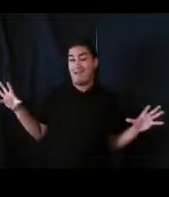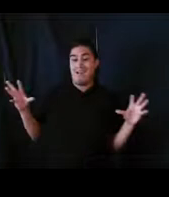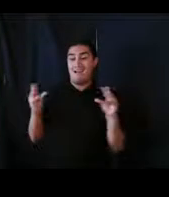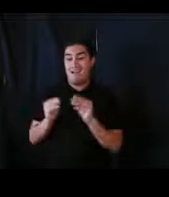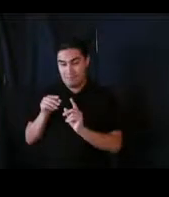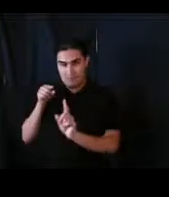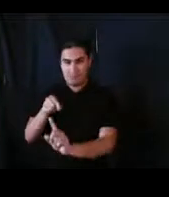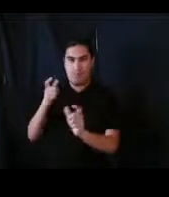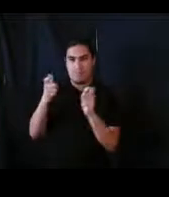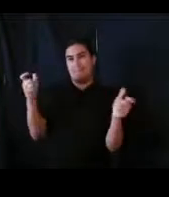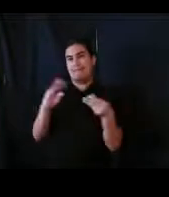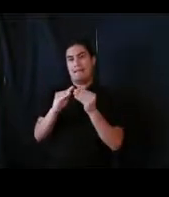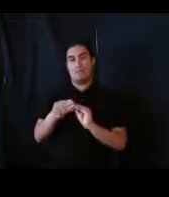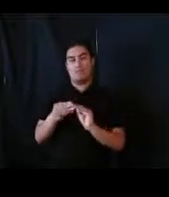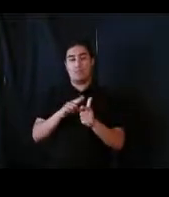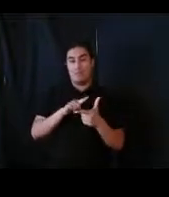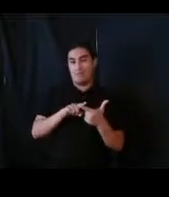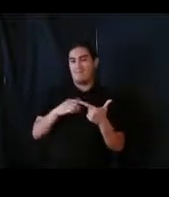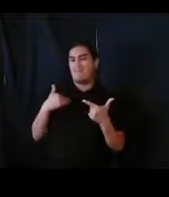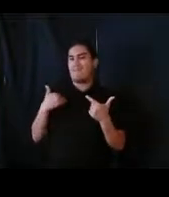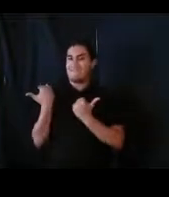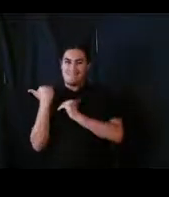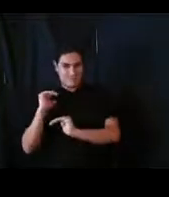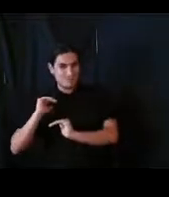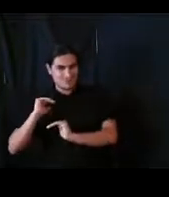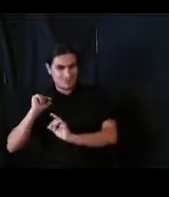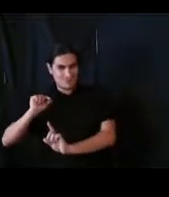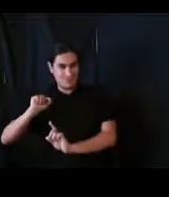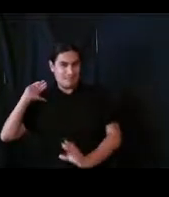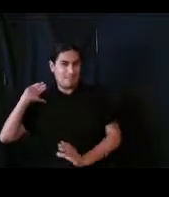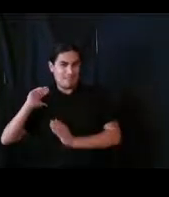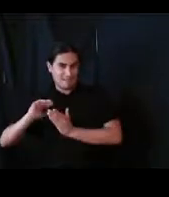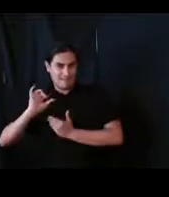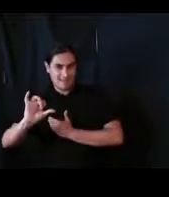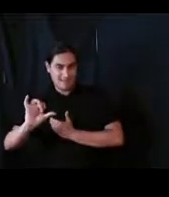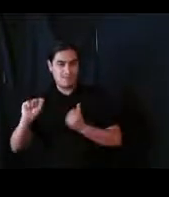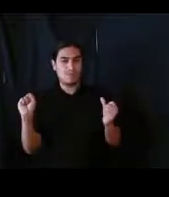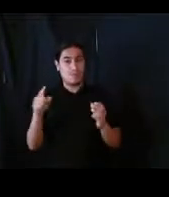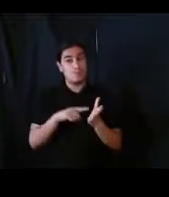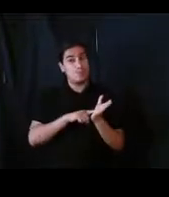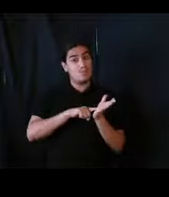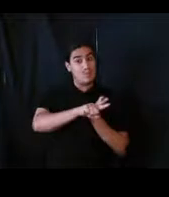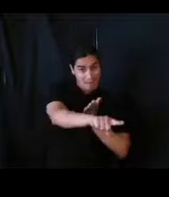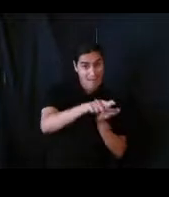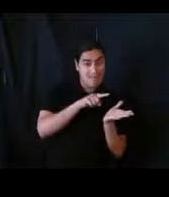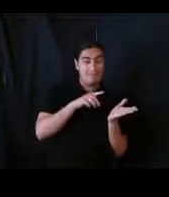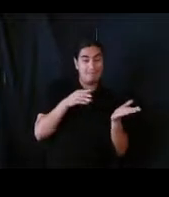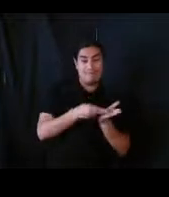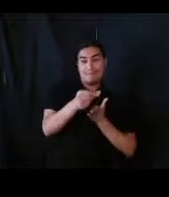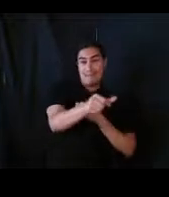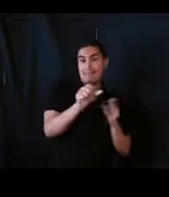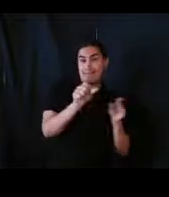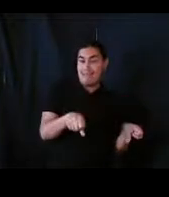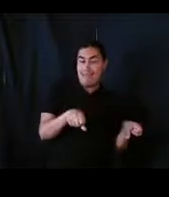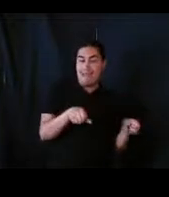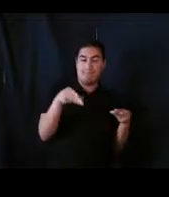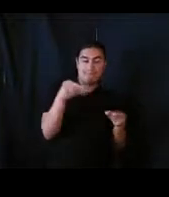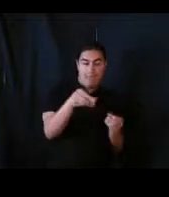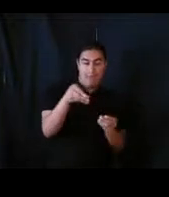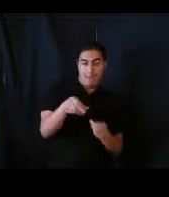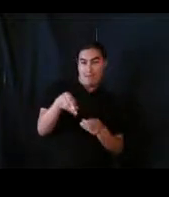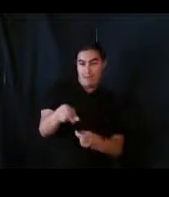number and then you get your limitation which is a little bit less than that so you could spend all this money in this program and this program and